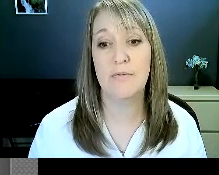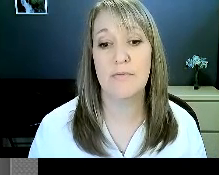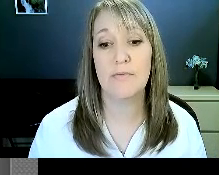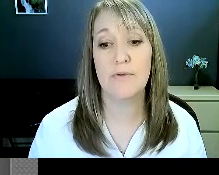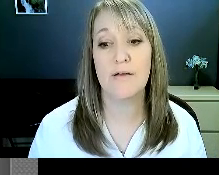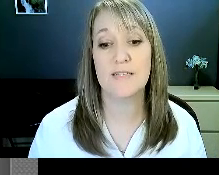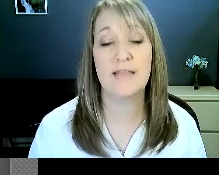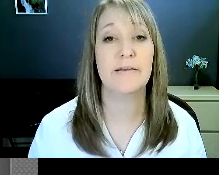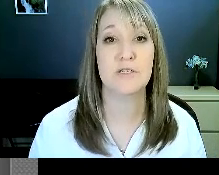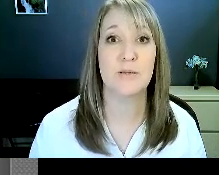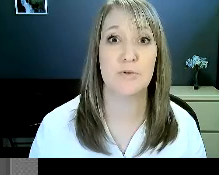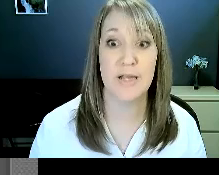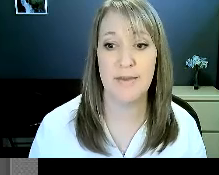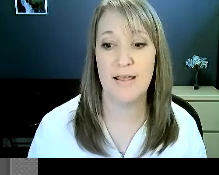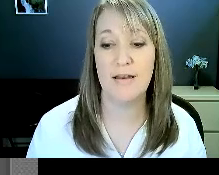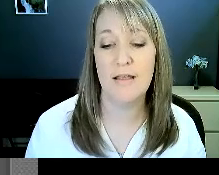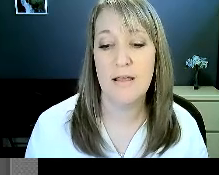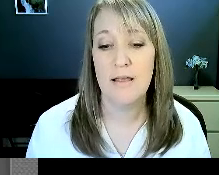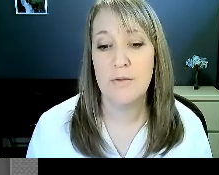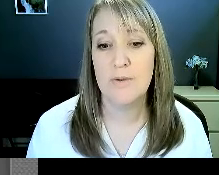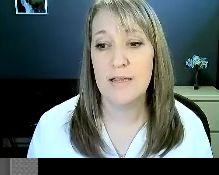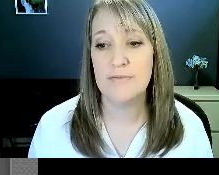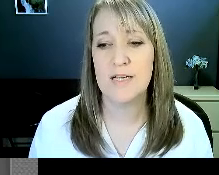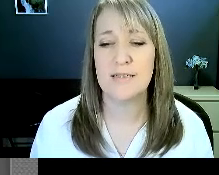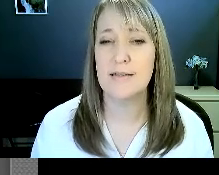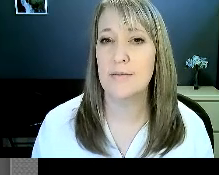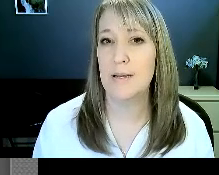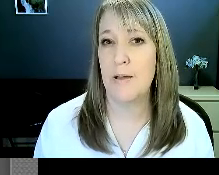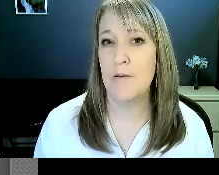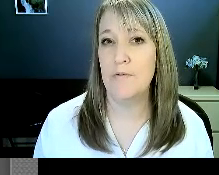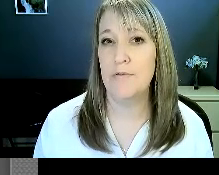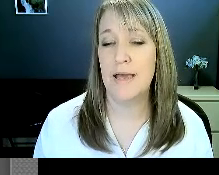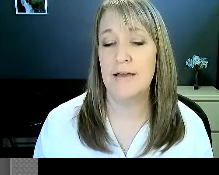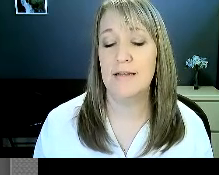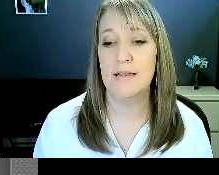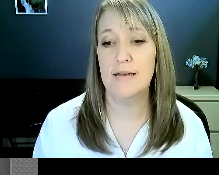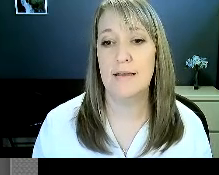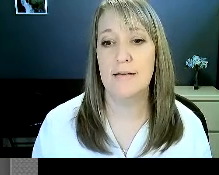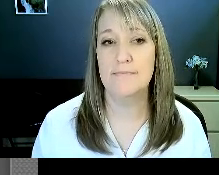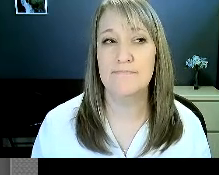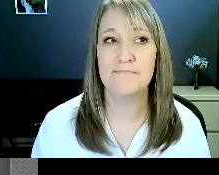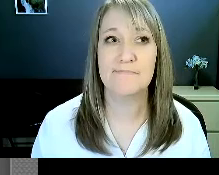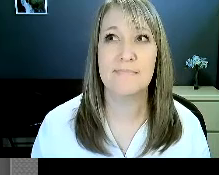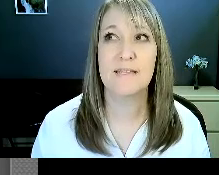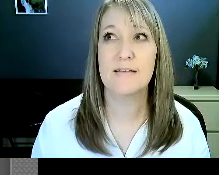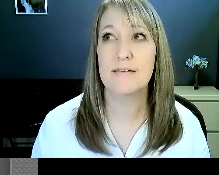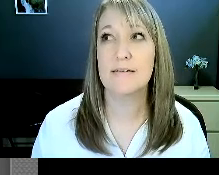of sign language being prohibited. We have talked a little bit about that in